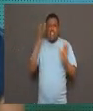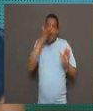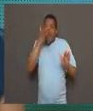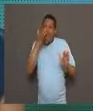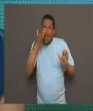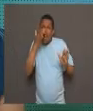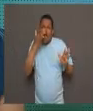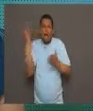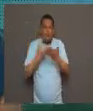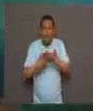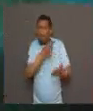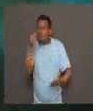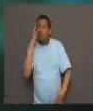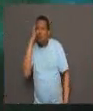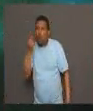do you suppose?